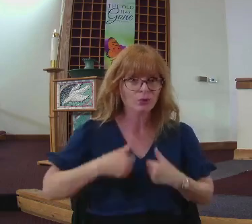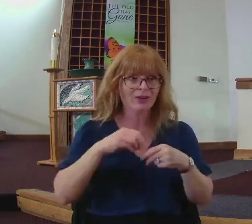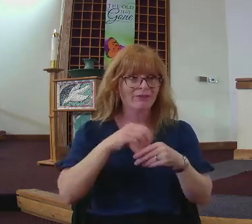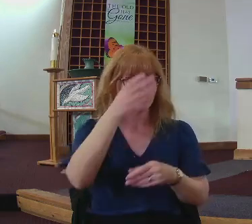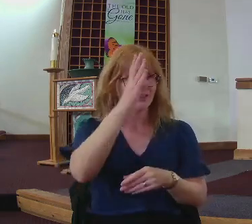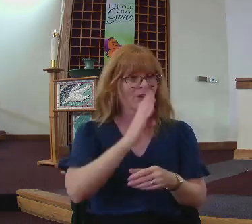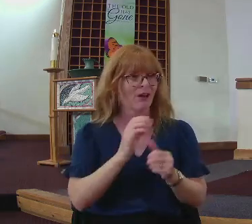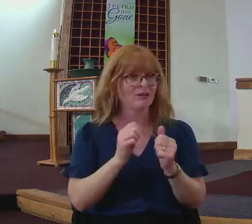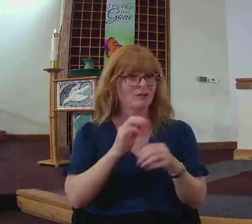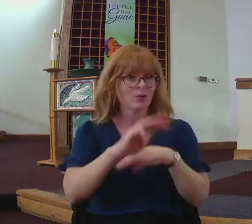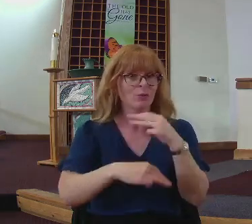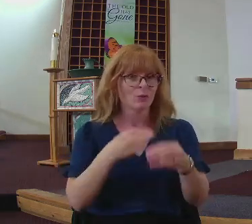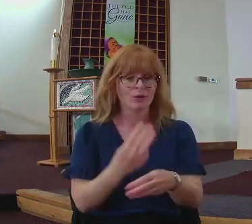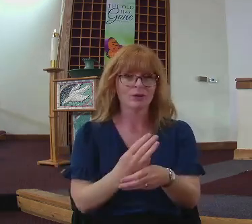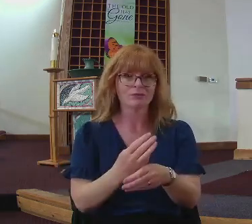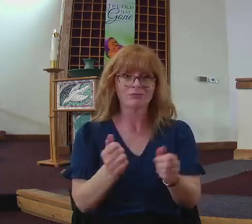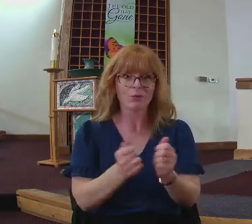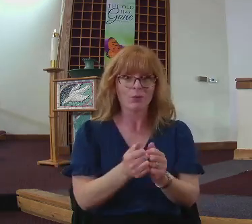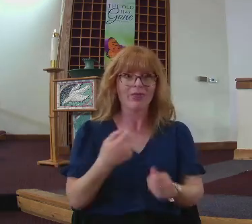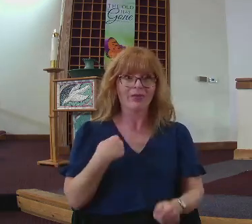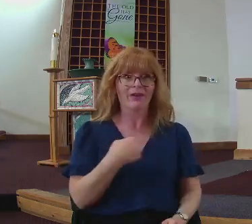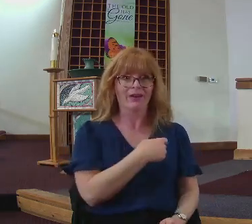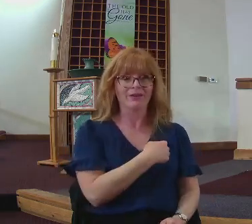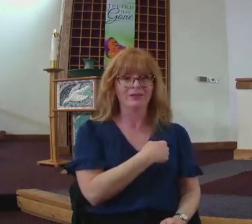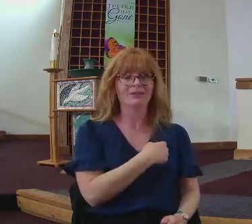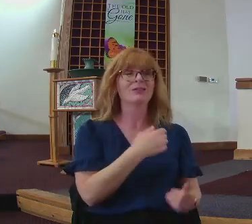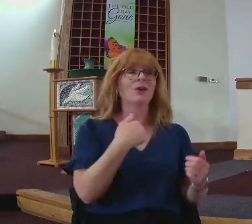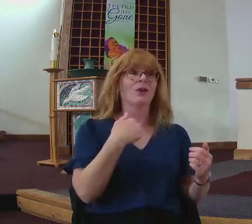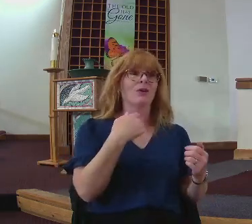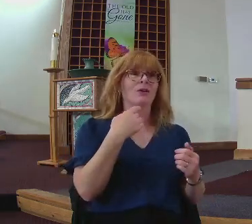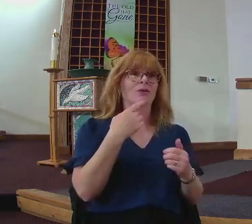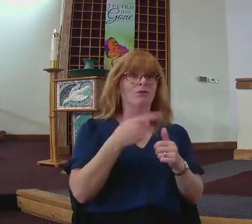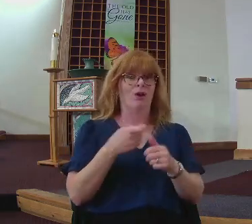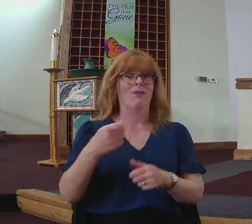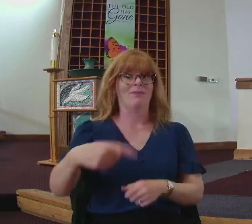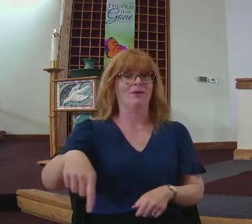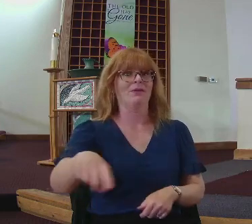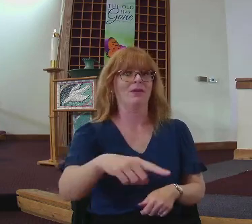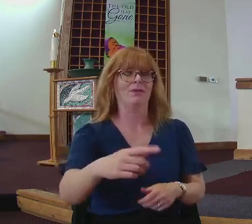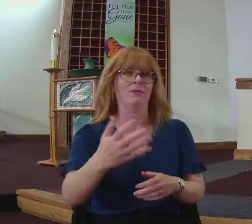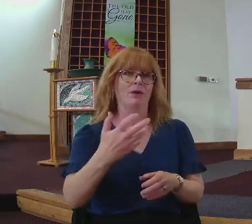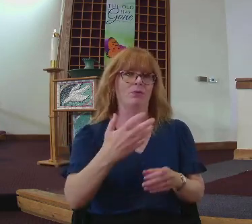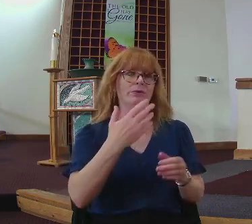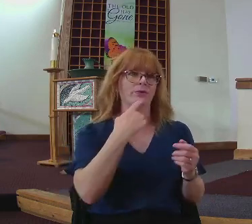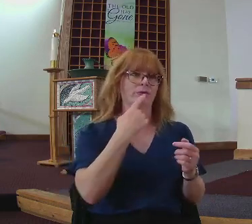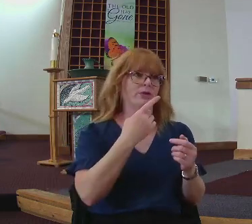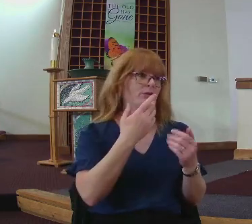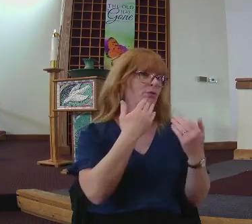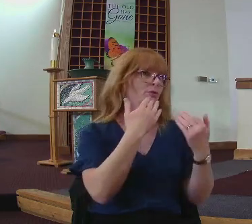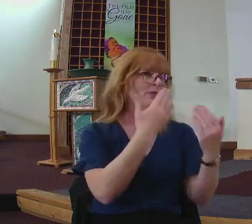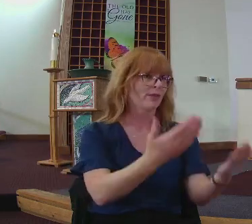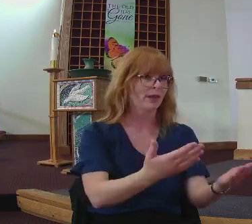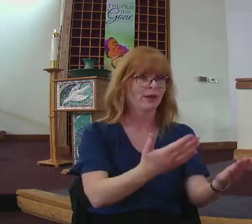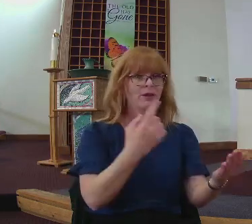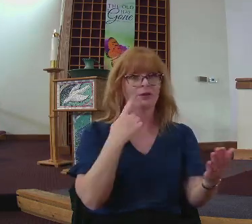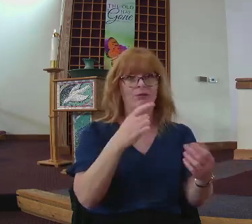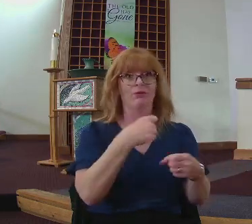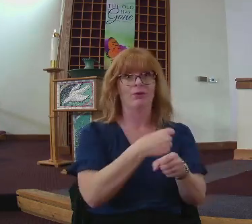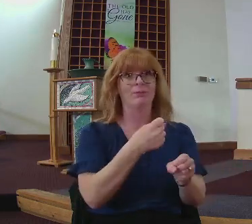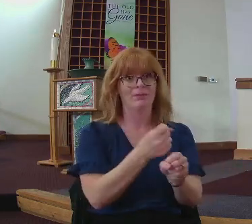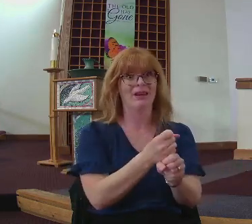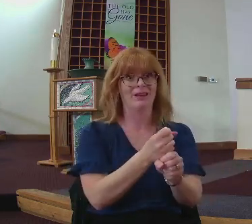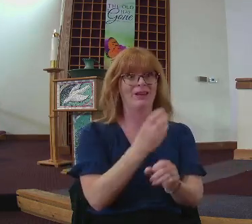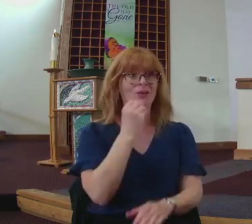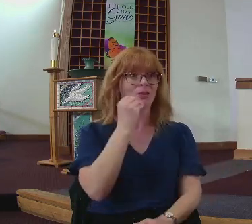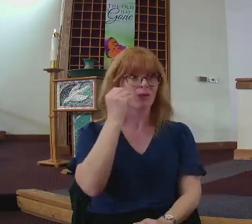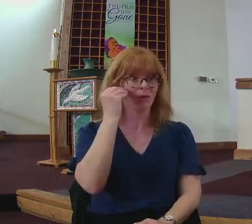with us. And so I thank you for on their behalf and for making a home